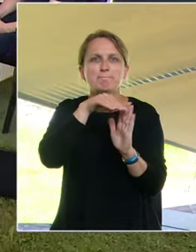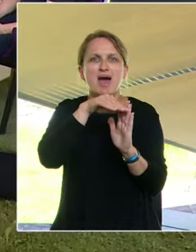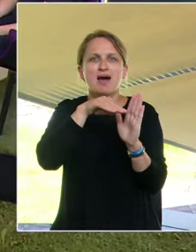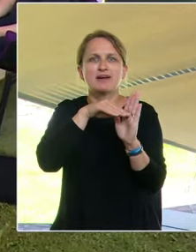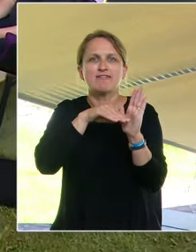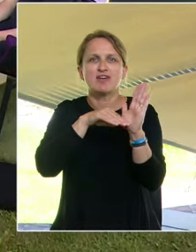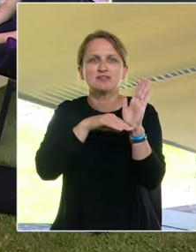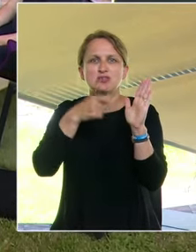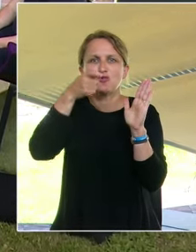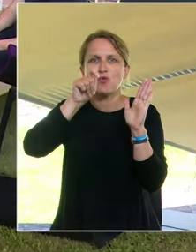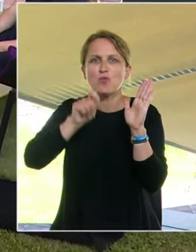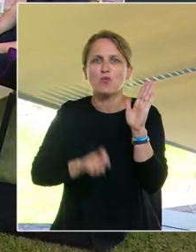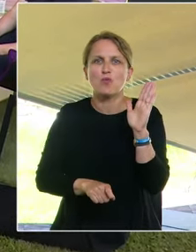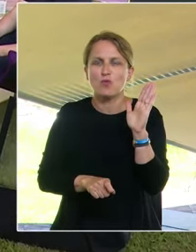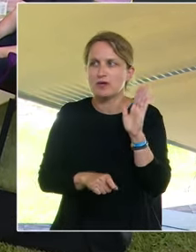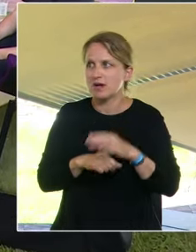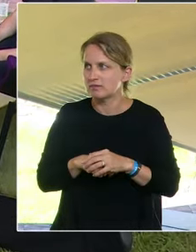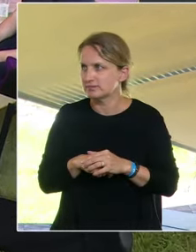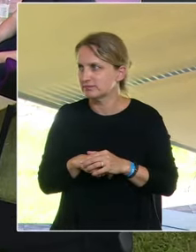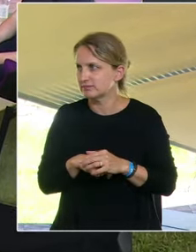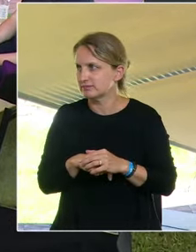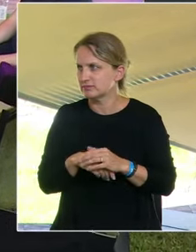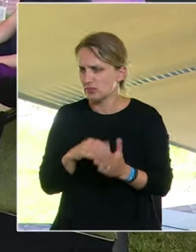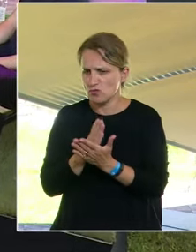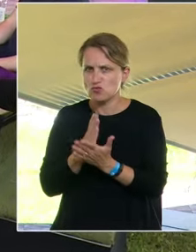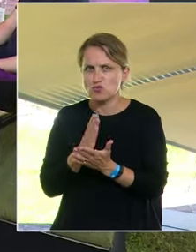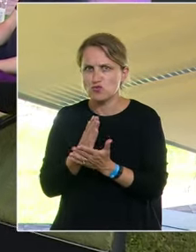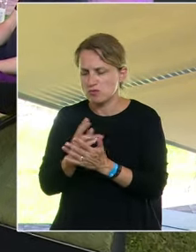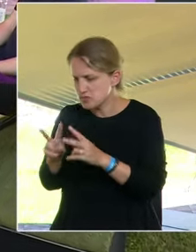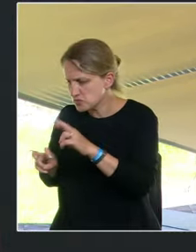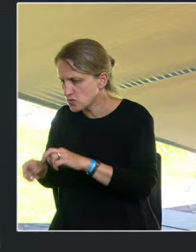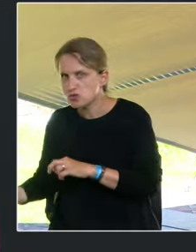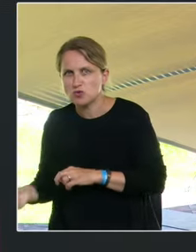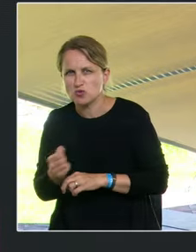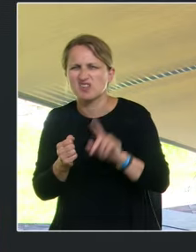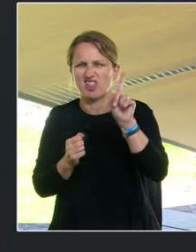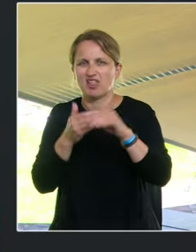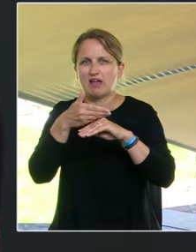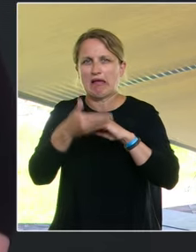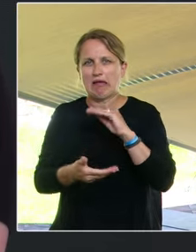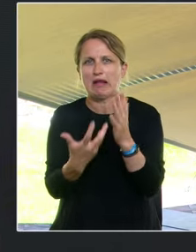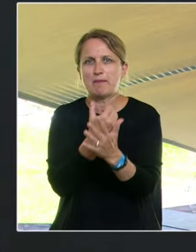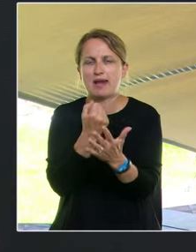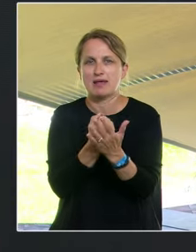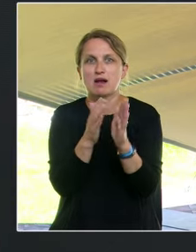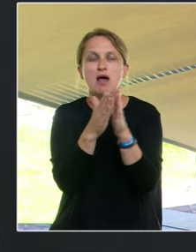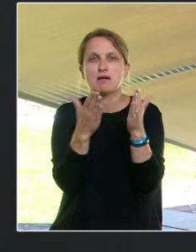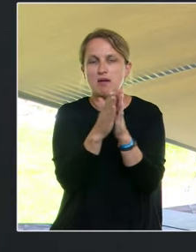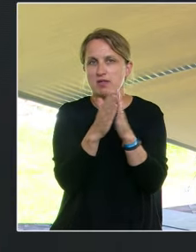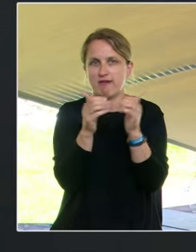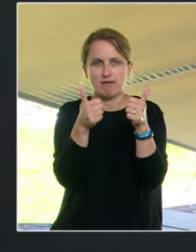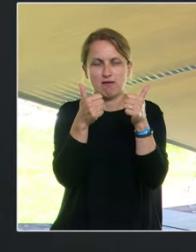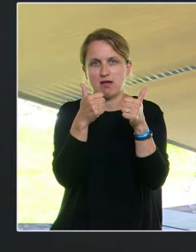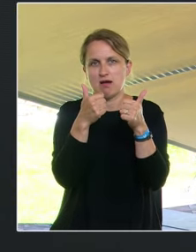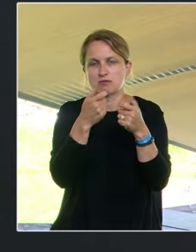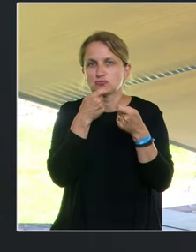I'm trying to find it. I have it. I'll show it to you later. Which is a great book. Highly